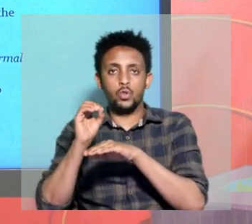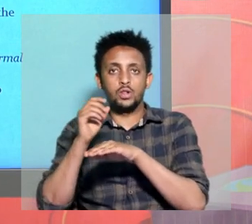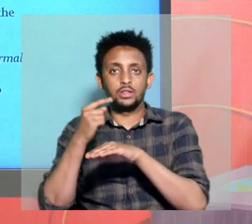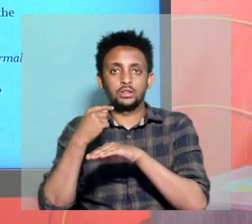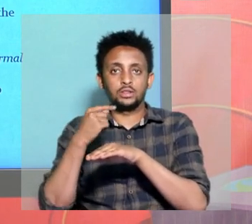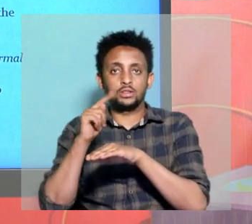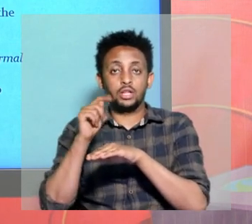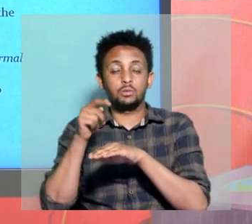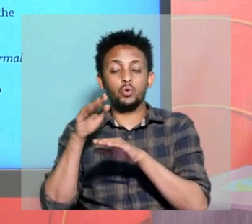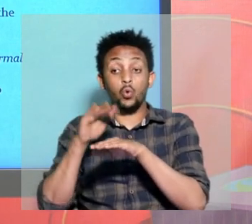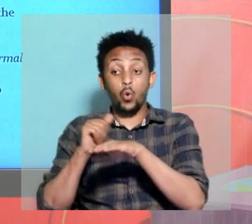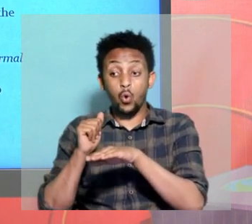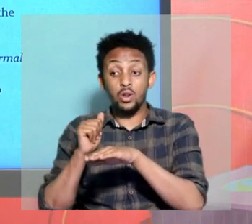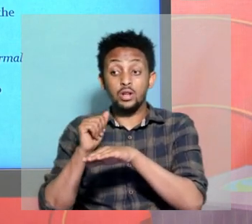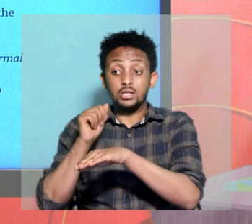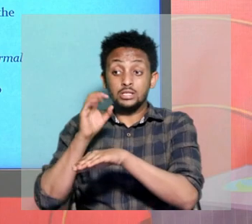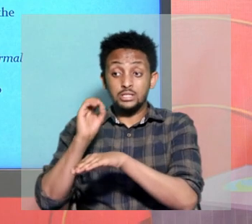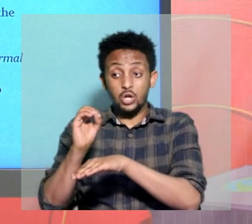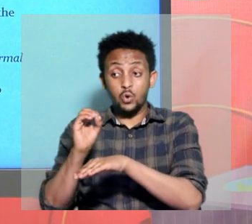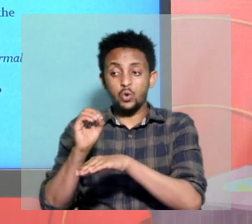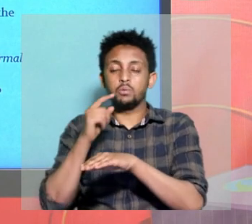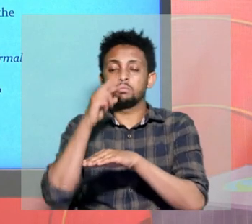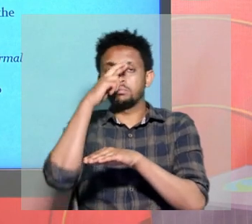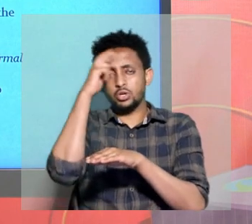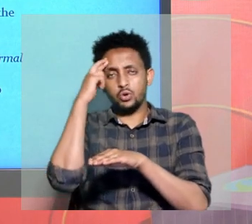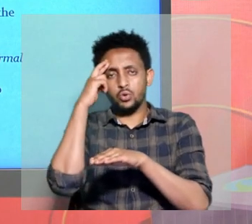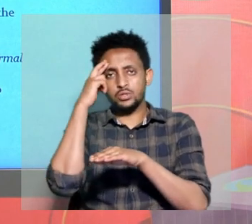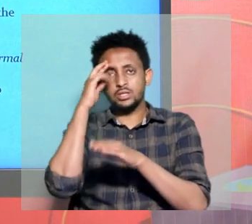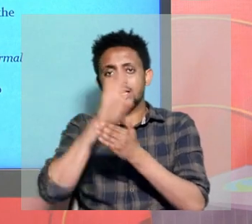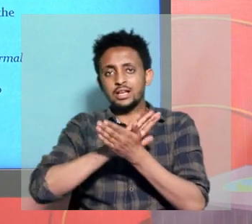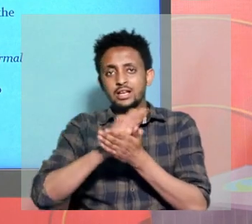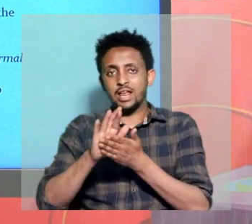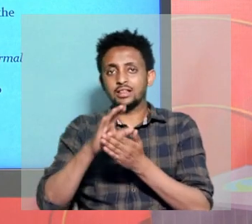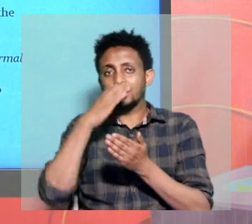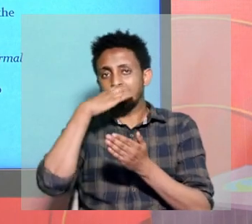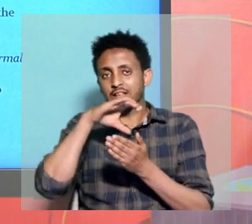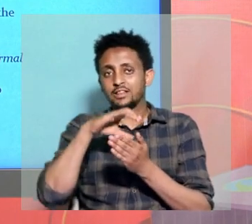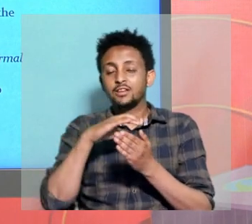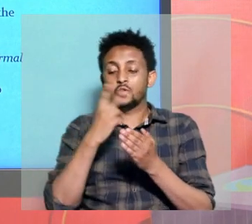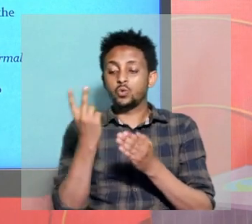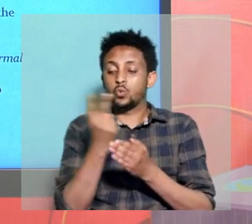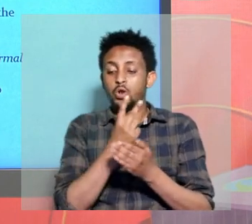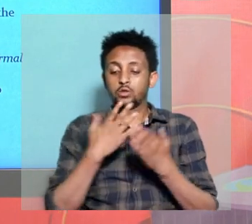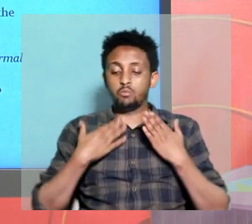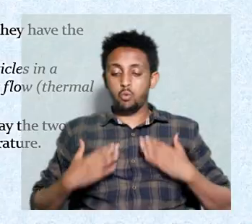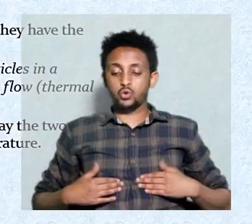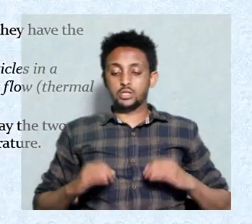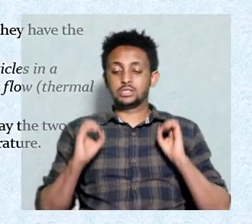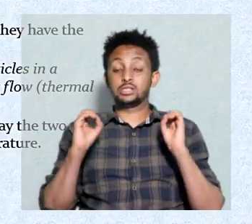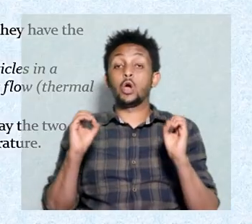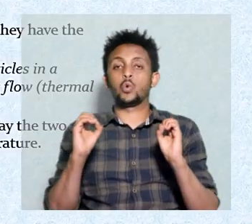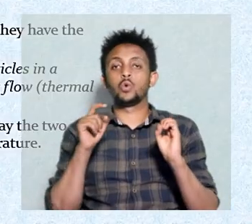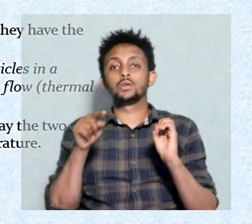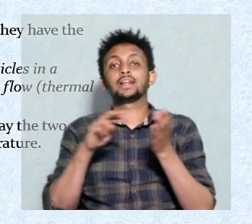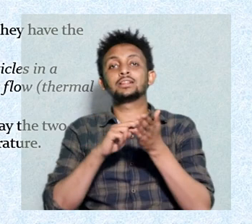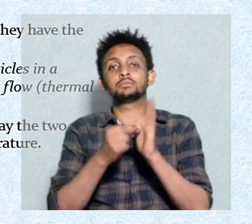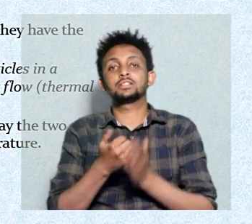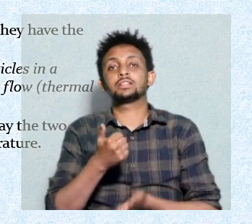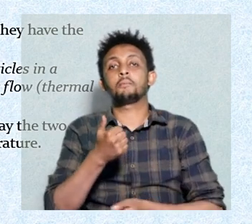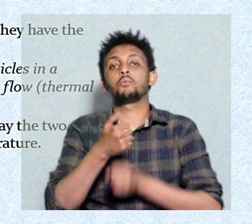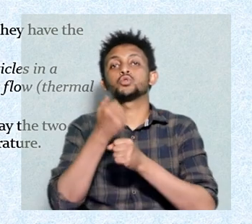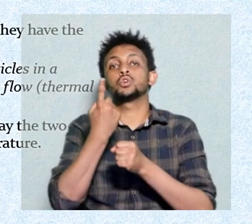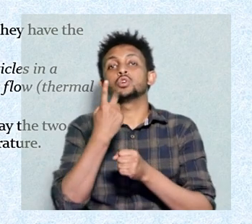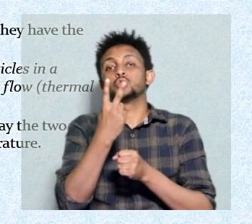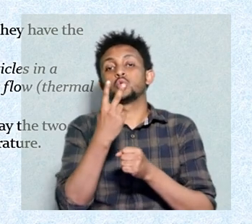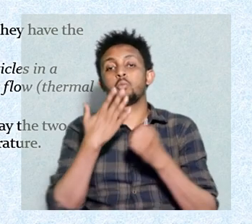thermodynamics. It's called zero's law of thermodynamics because that the net heat flow between the two bodies becomes zero. So that suppose here